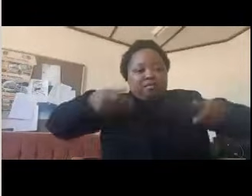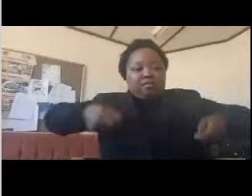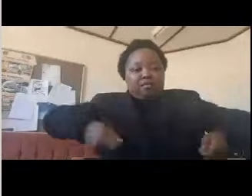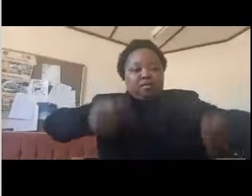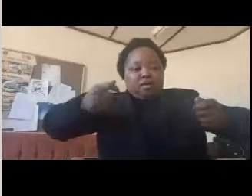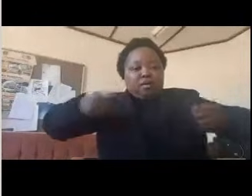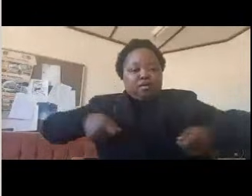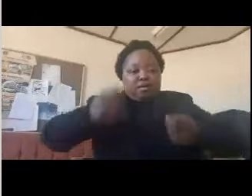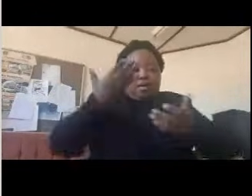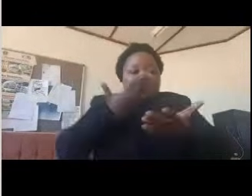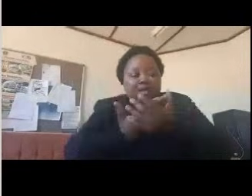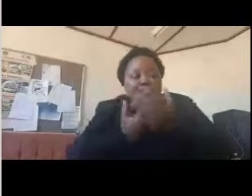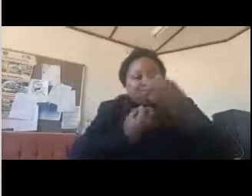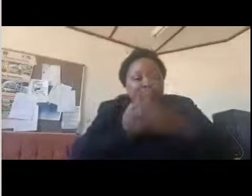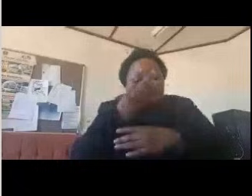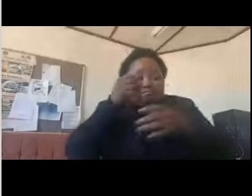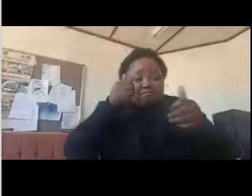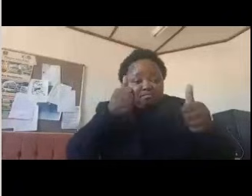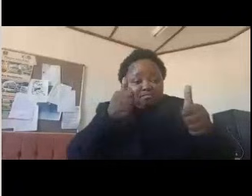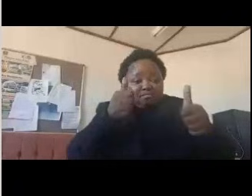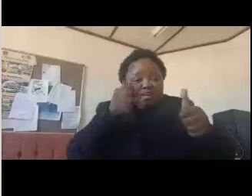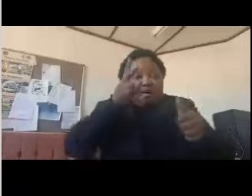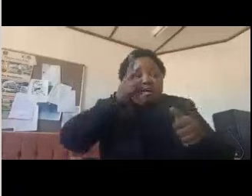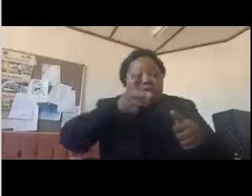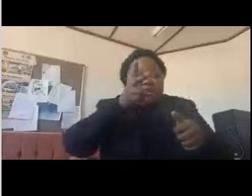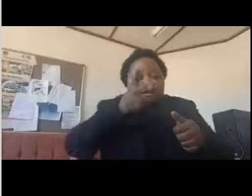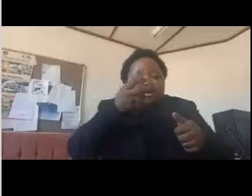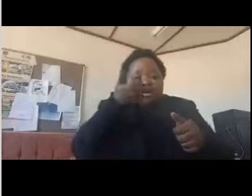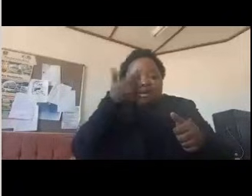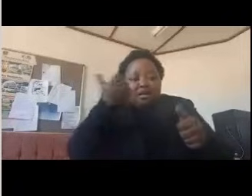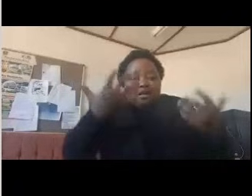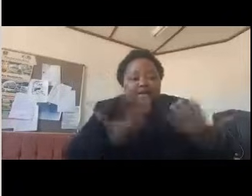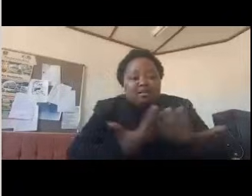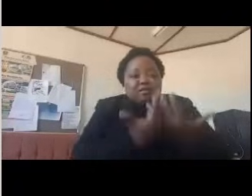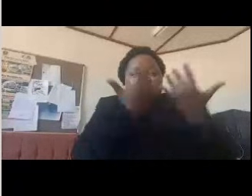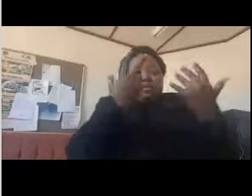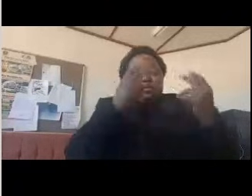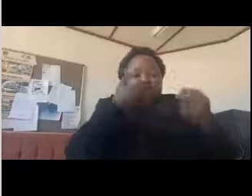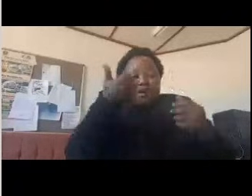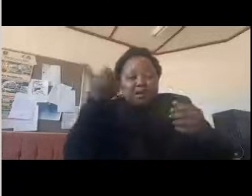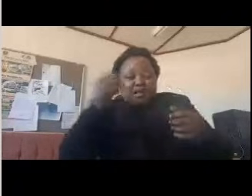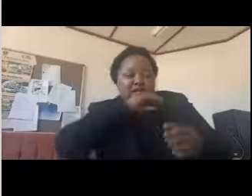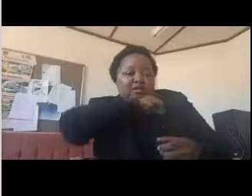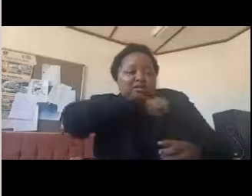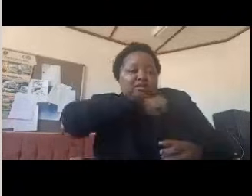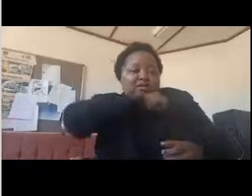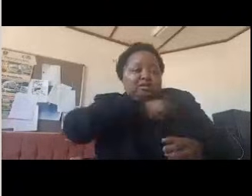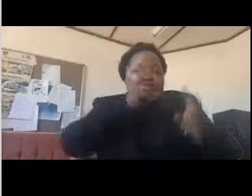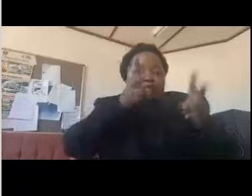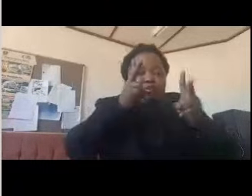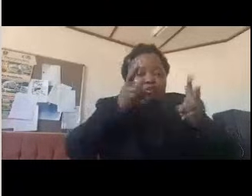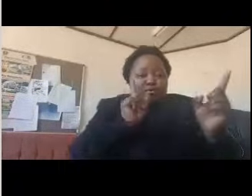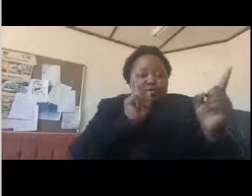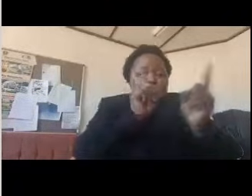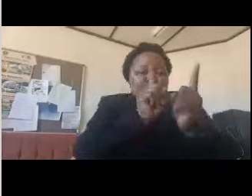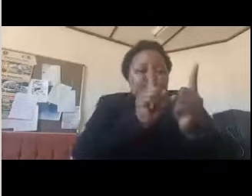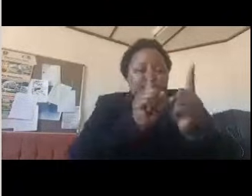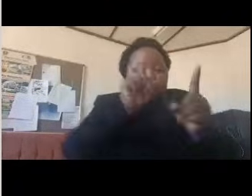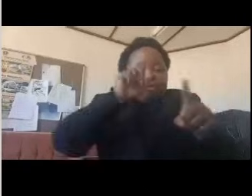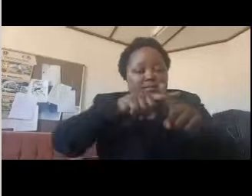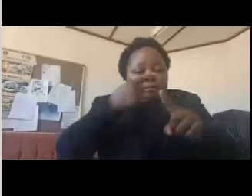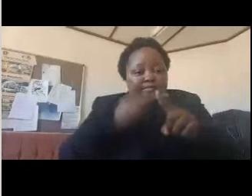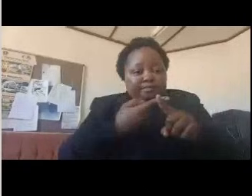space? And there are other challenges that other disabilities face also within the wash facilities.